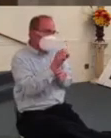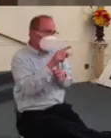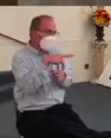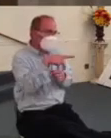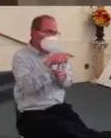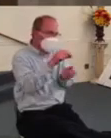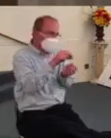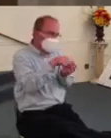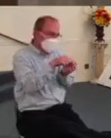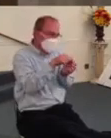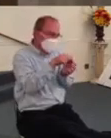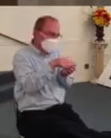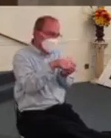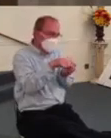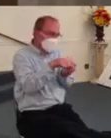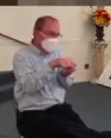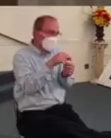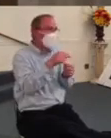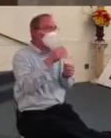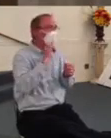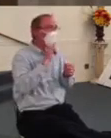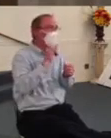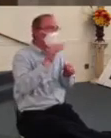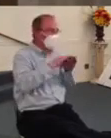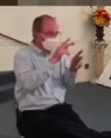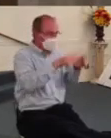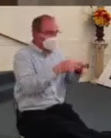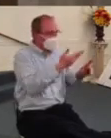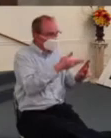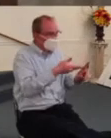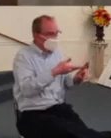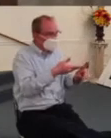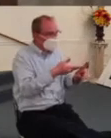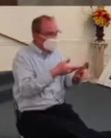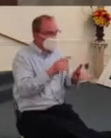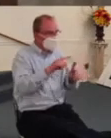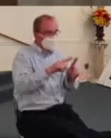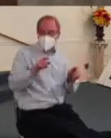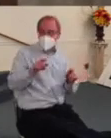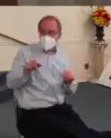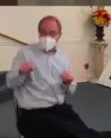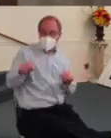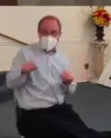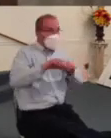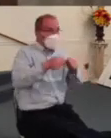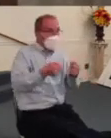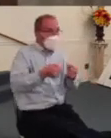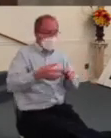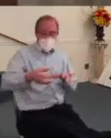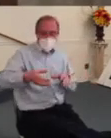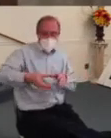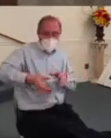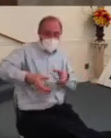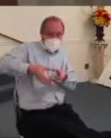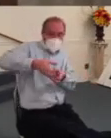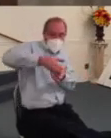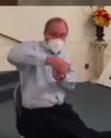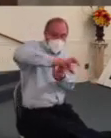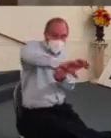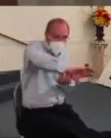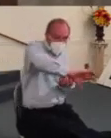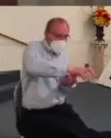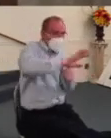And yet she broke a vial, and she poured the whole thing on Jesus.